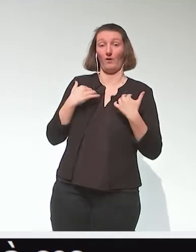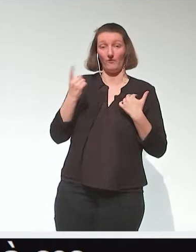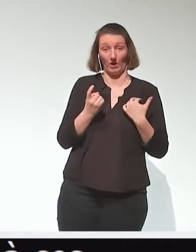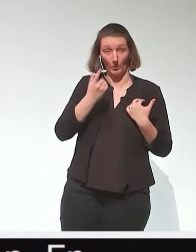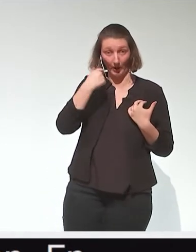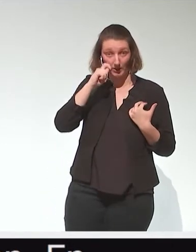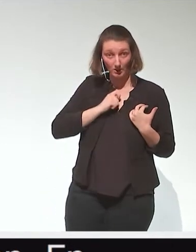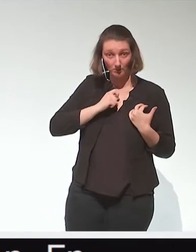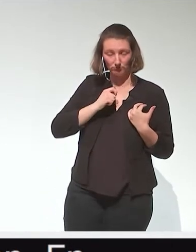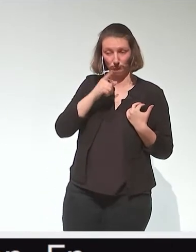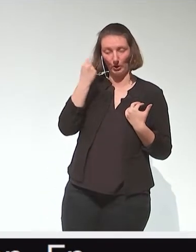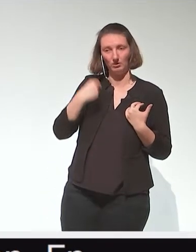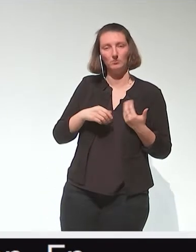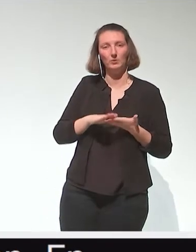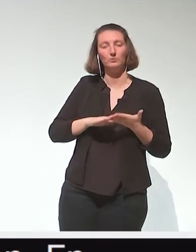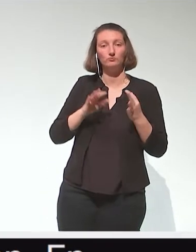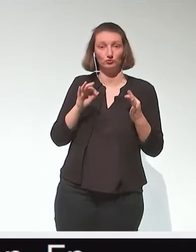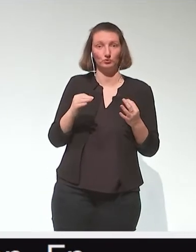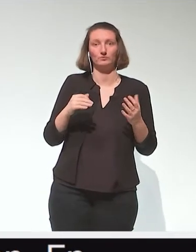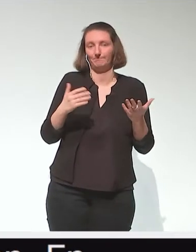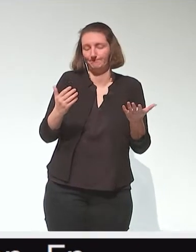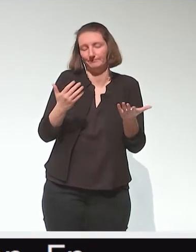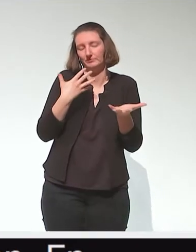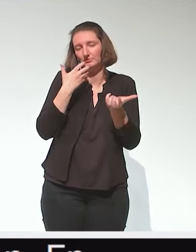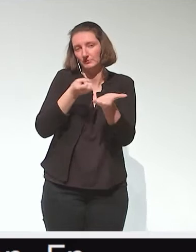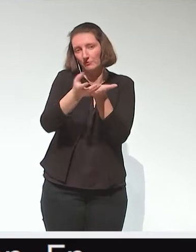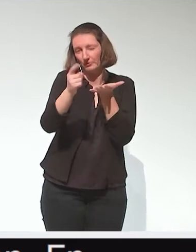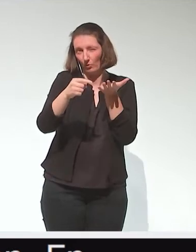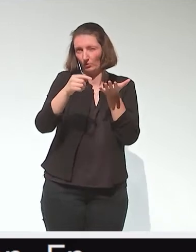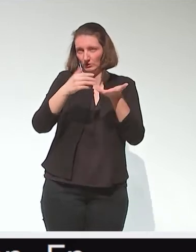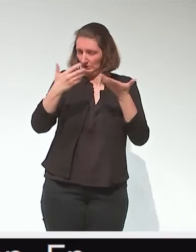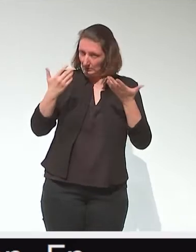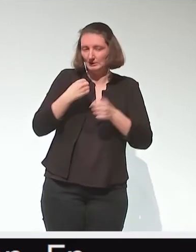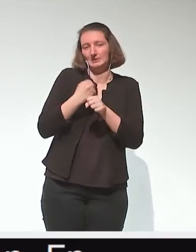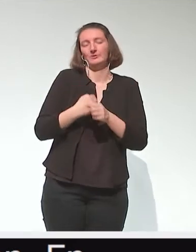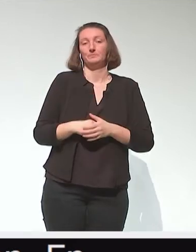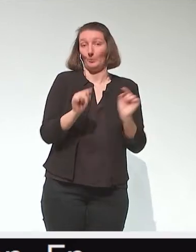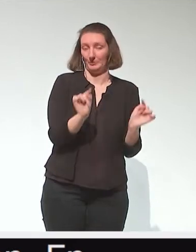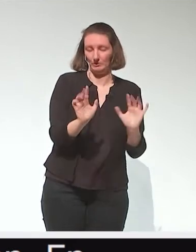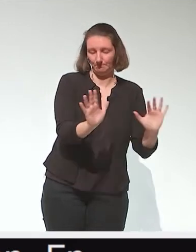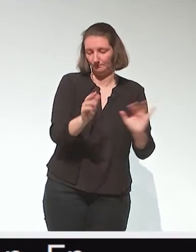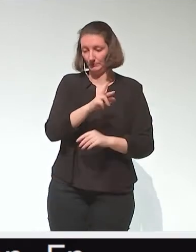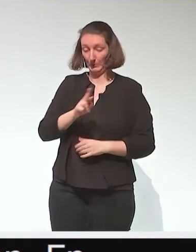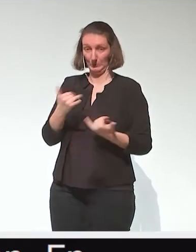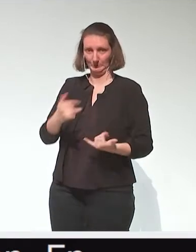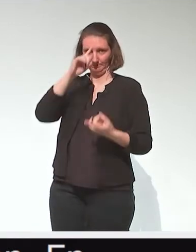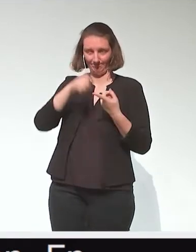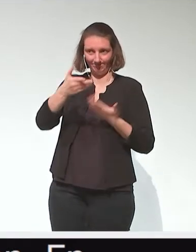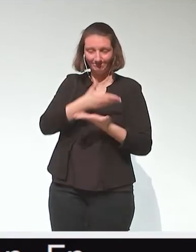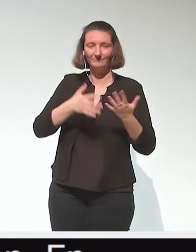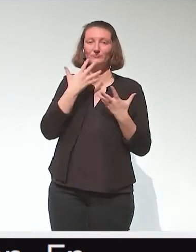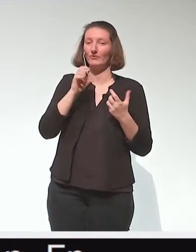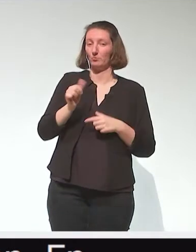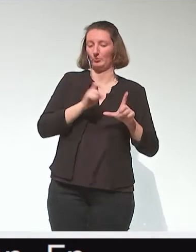our topic. Maybe I'd like to start a little bit with the statistic, which is not very optimistic in the